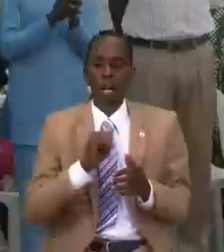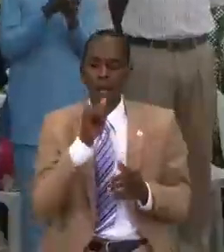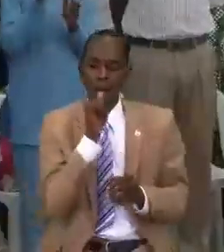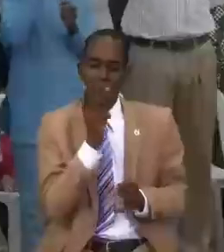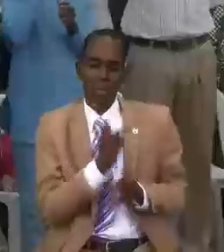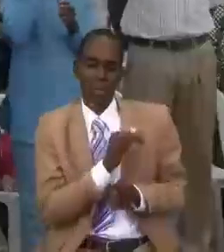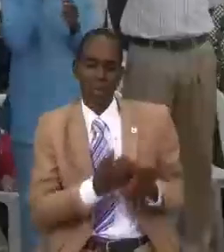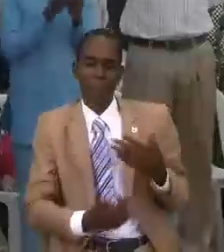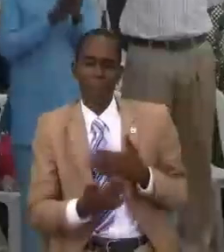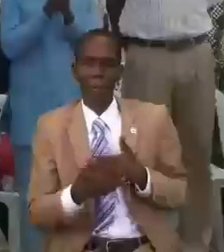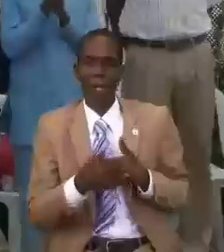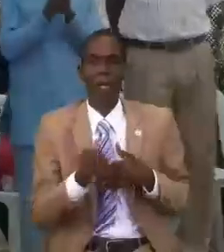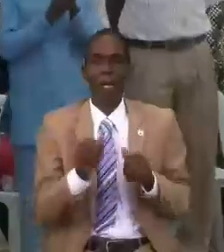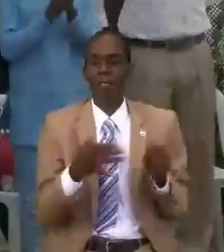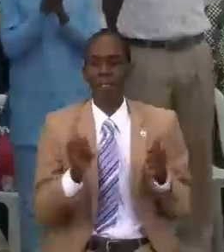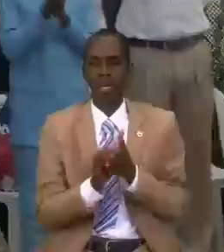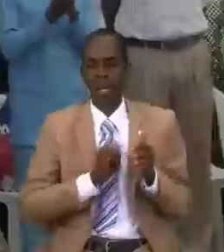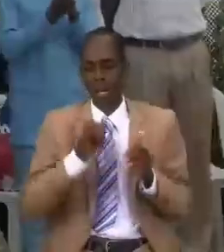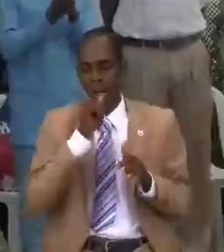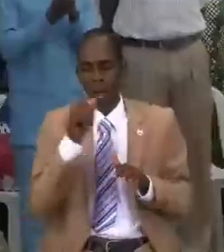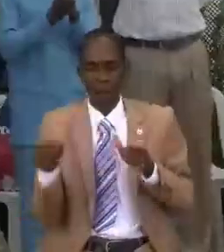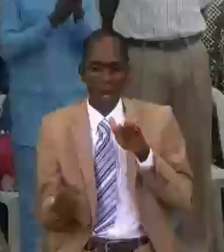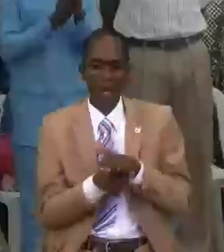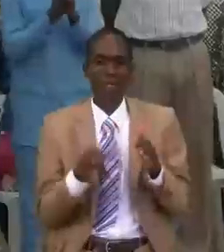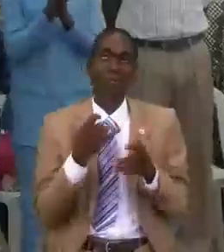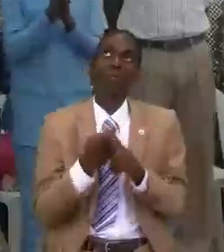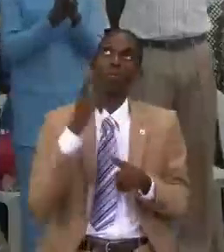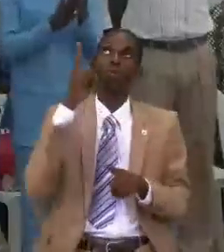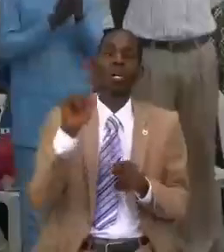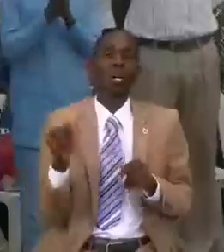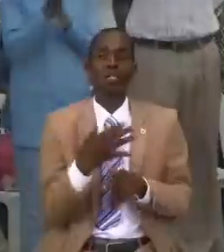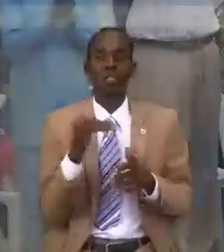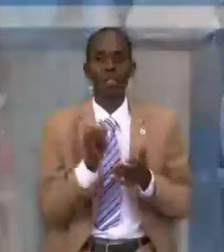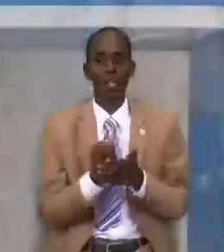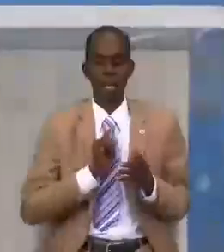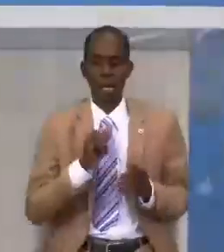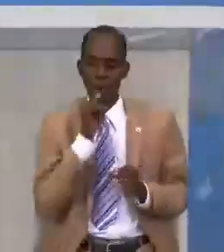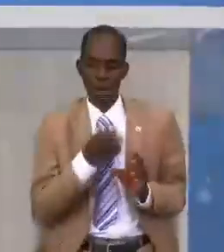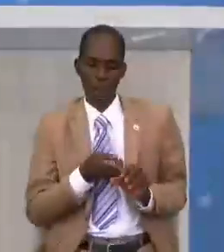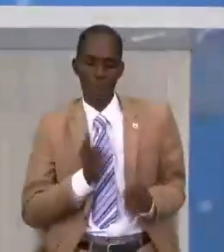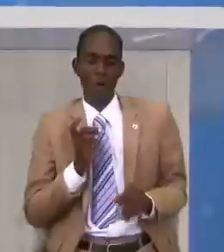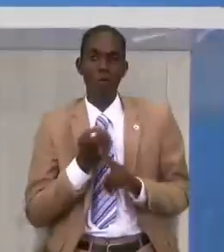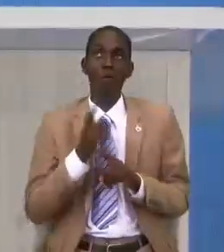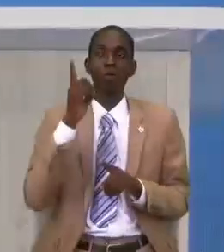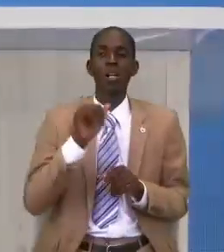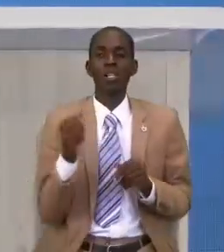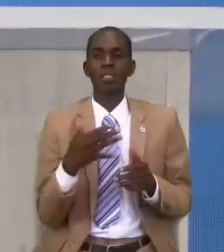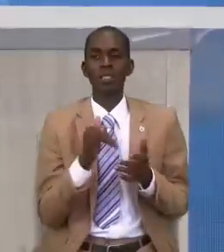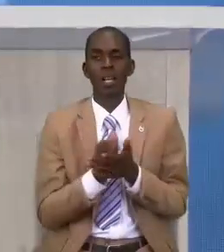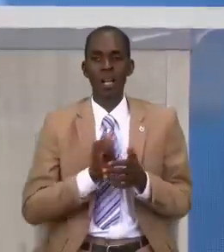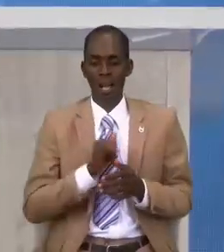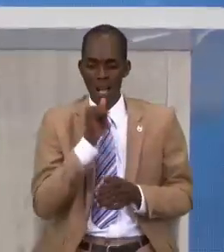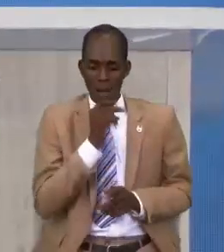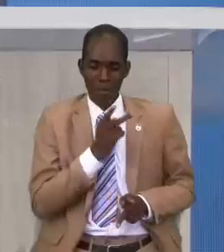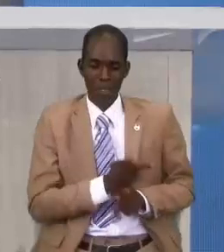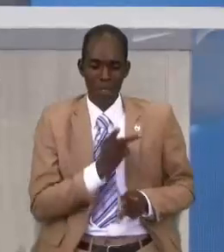you, anything I'm privately keeping for myself and keeping away from the Lord of